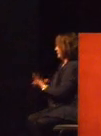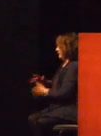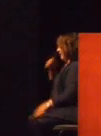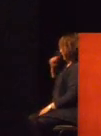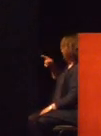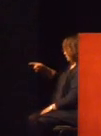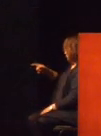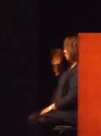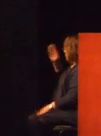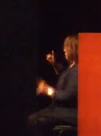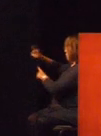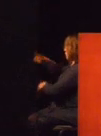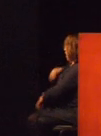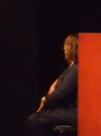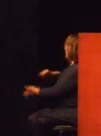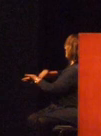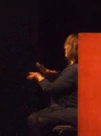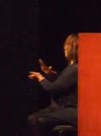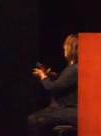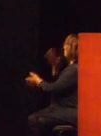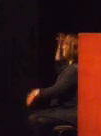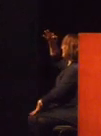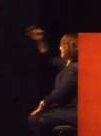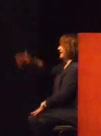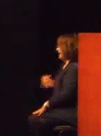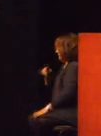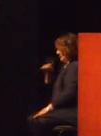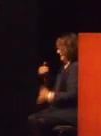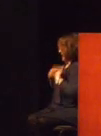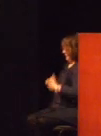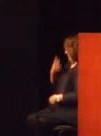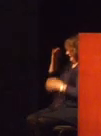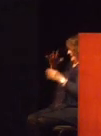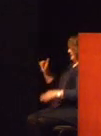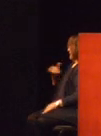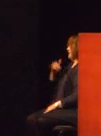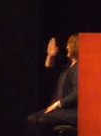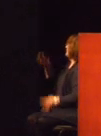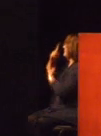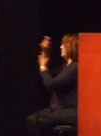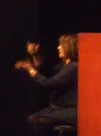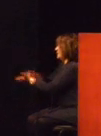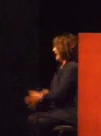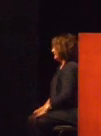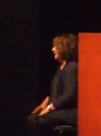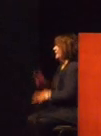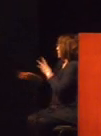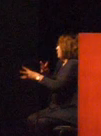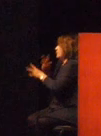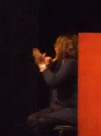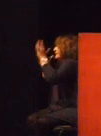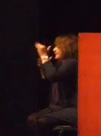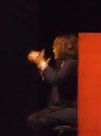School one day. And I'm sure they had teachers like me who didn't see that in their future. And they're saying the world doesn't expect this of us. There's